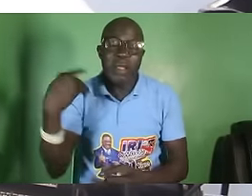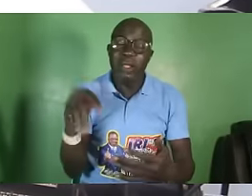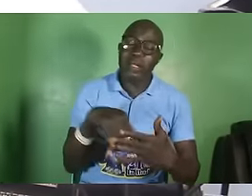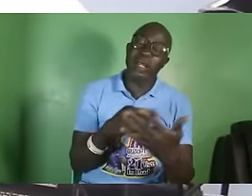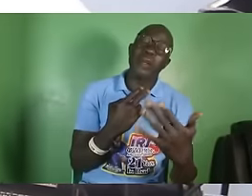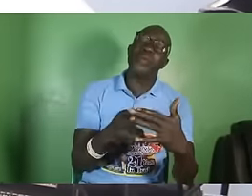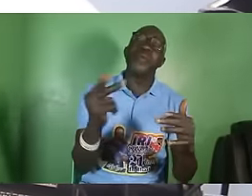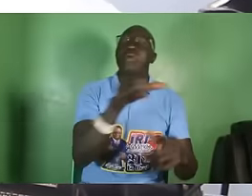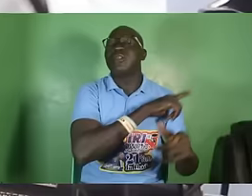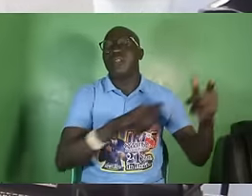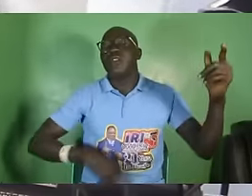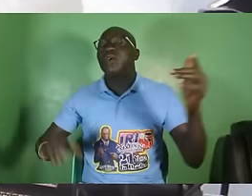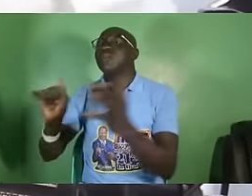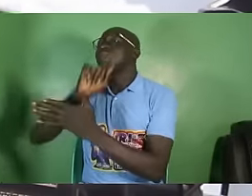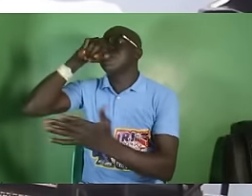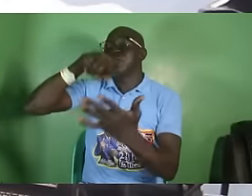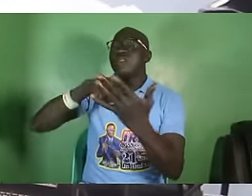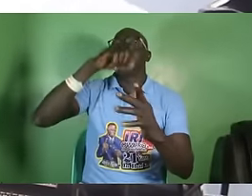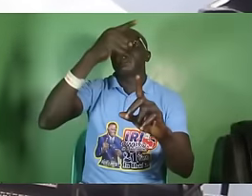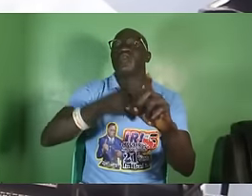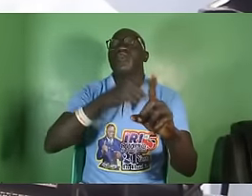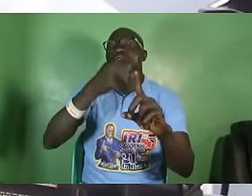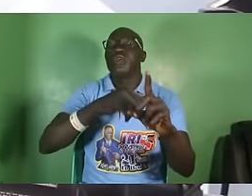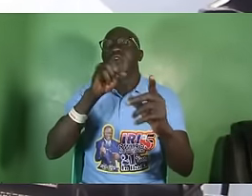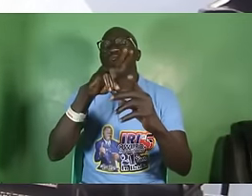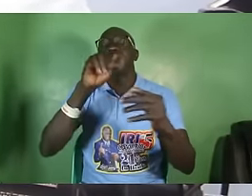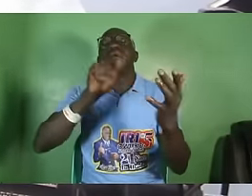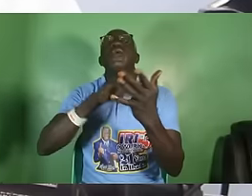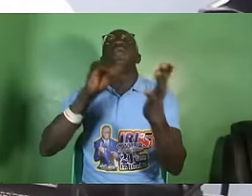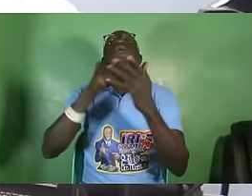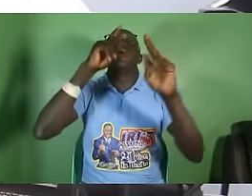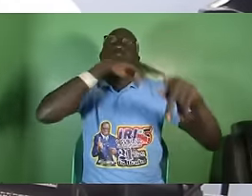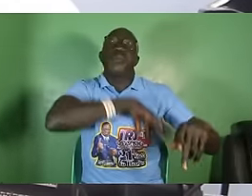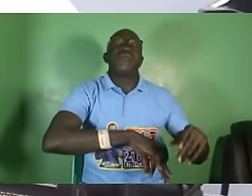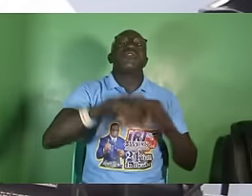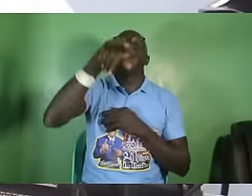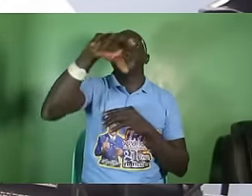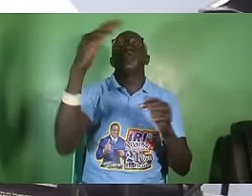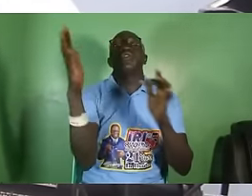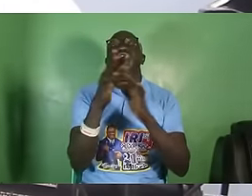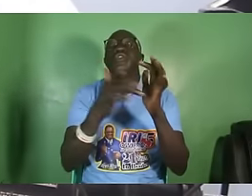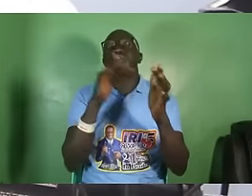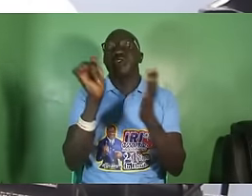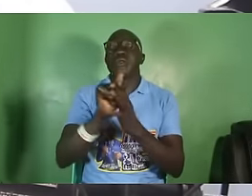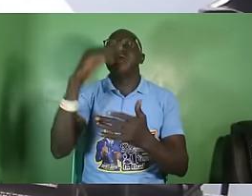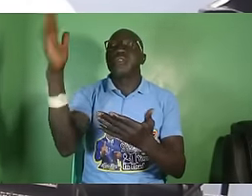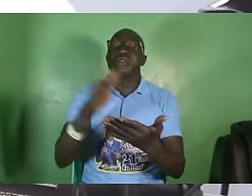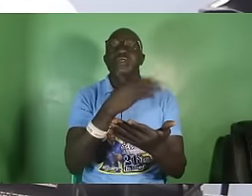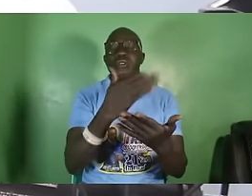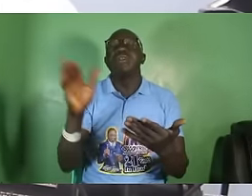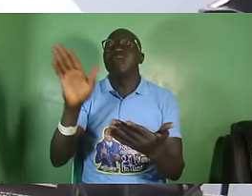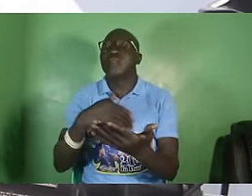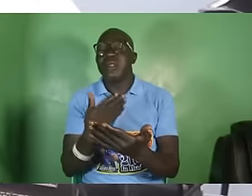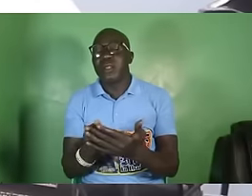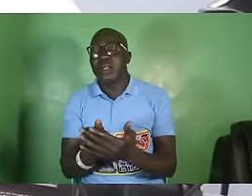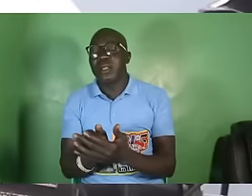oruko Jesu. That in the name of Jesus. Osu kejila. These 12 months. Oh, my God. For you, Jesus. That's what I